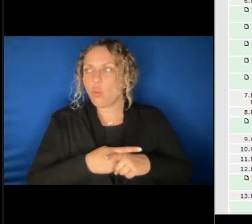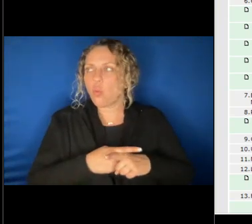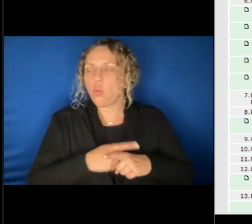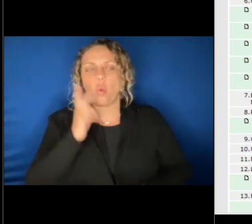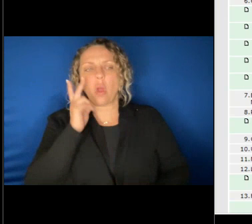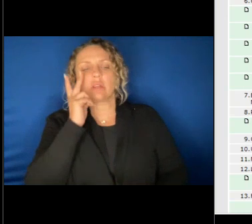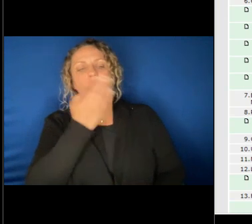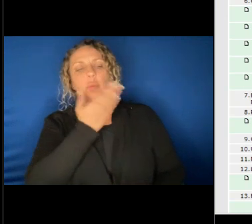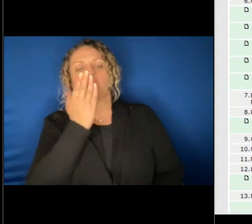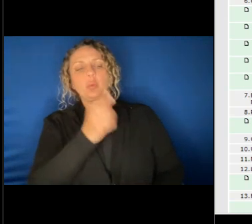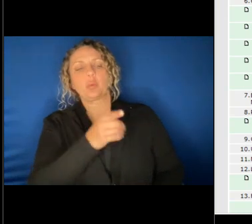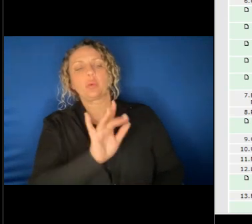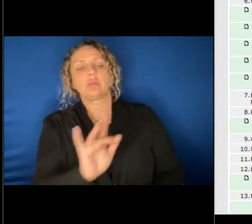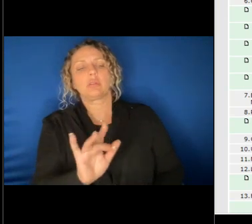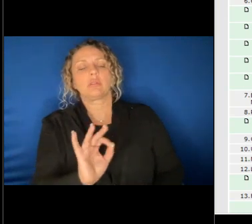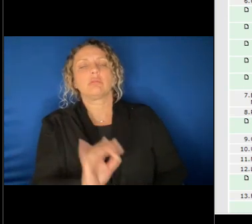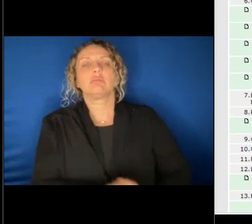No.